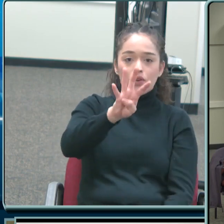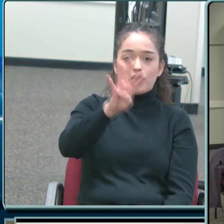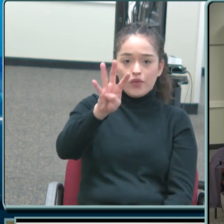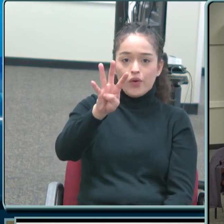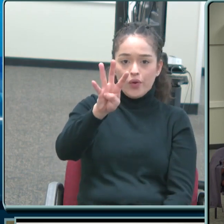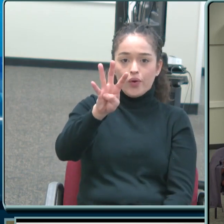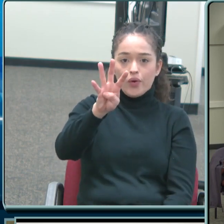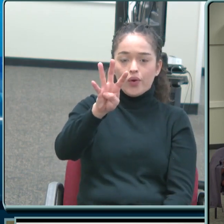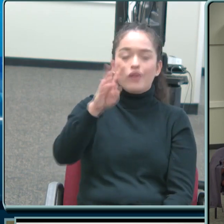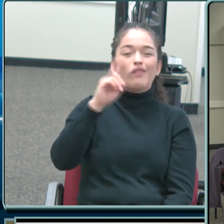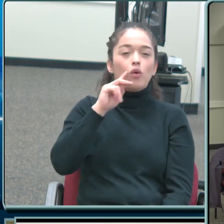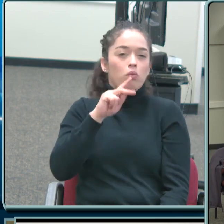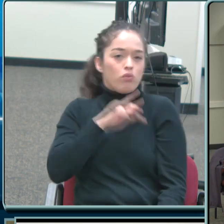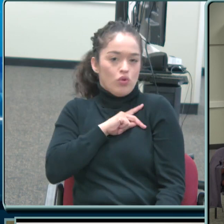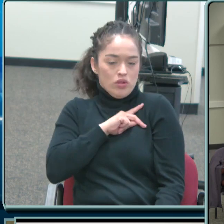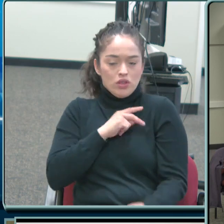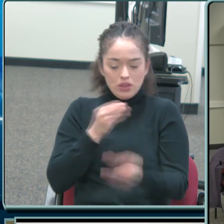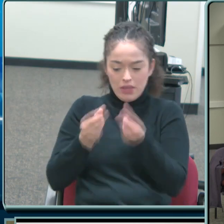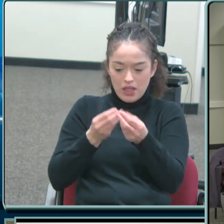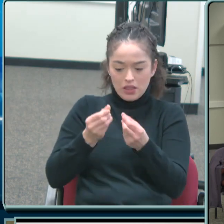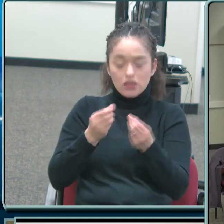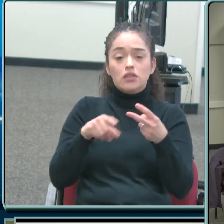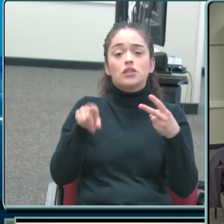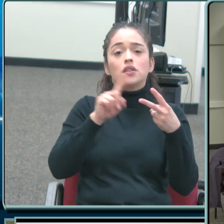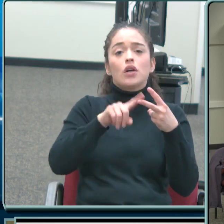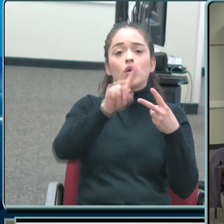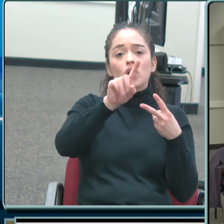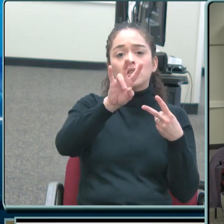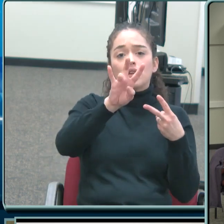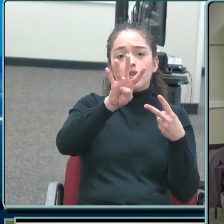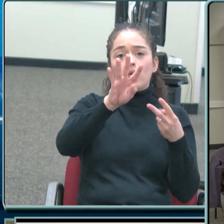$47,644 in personnel expenses and